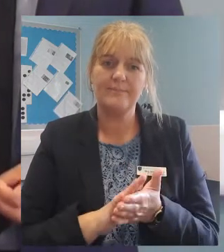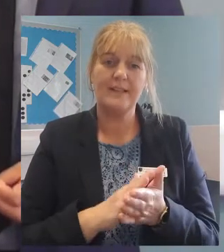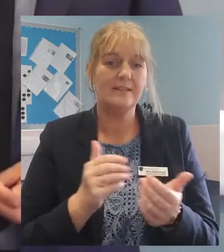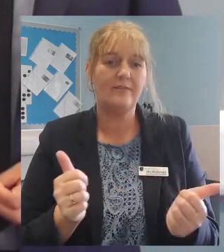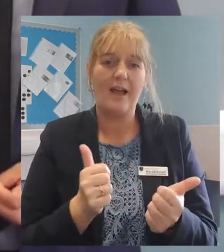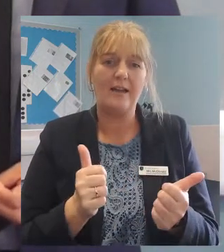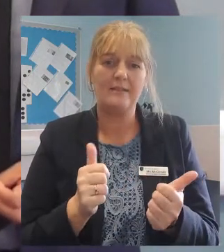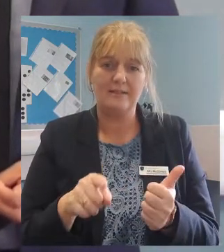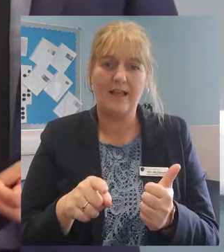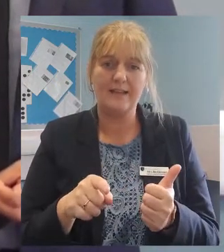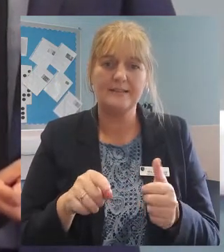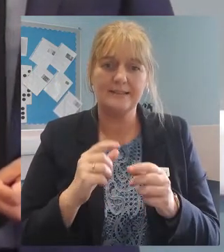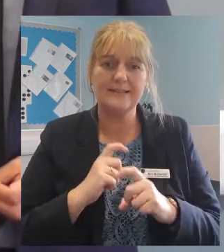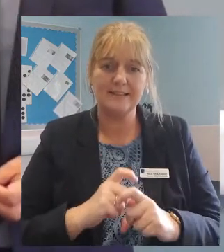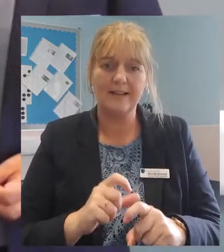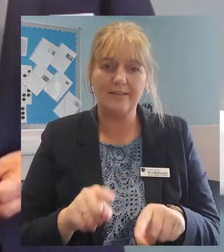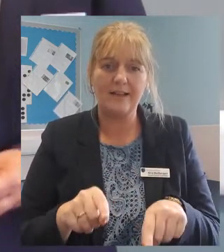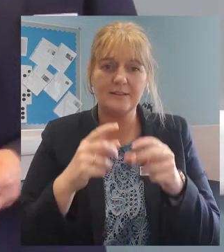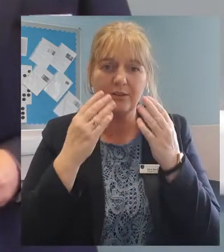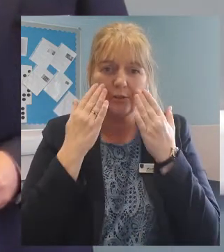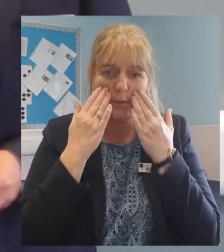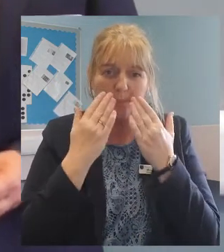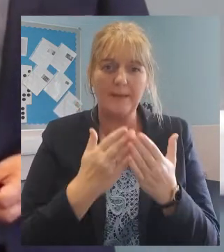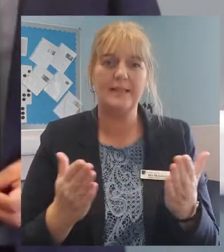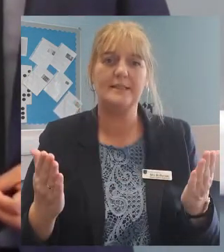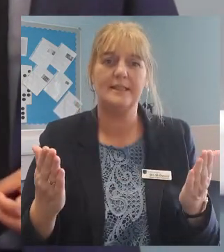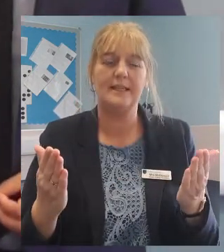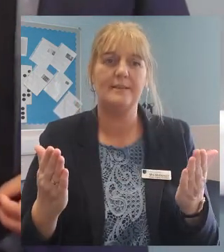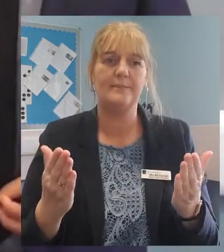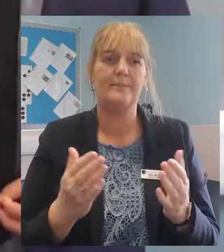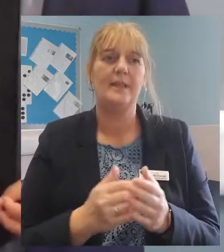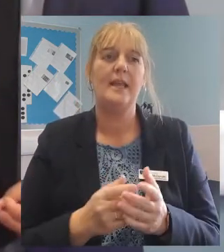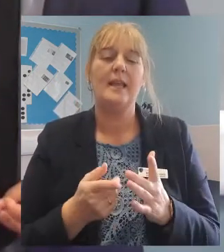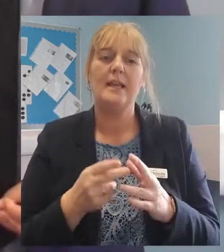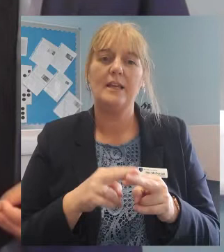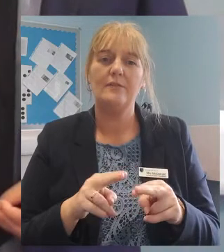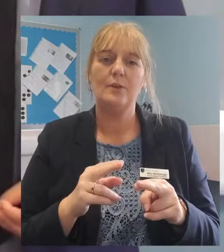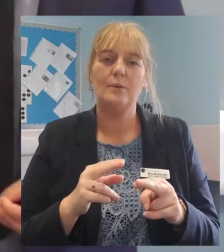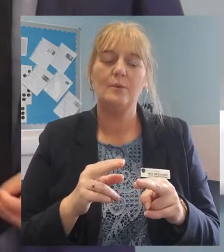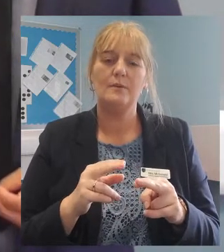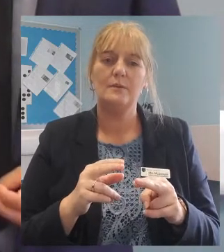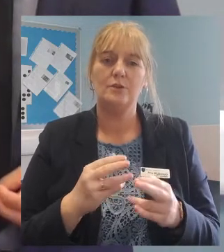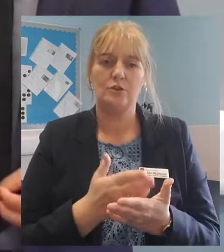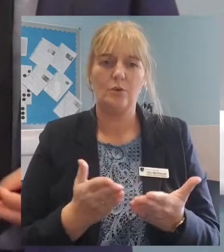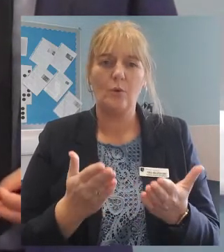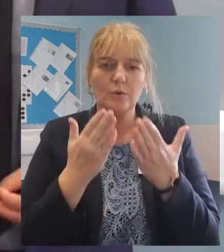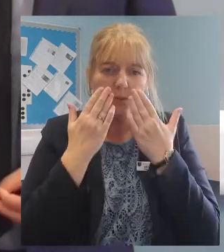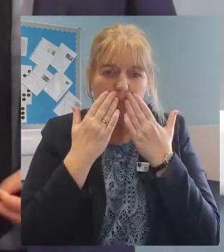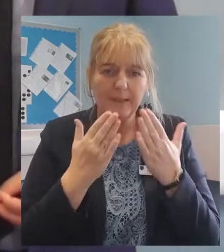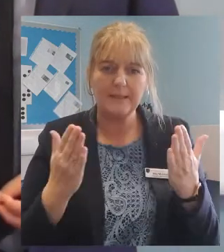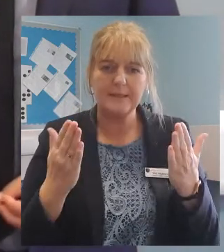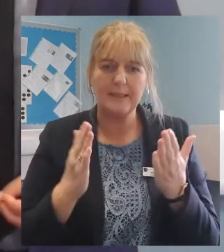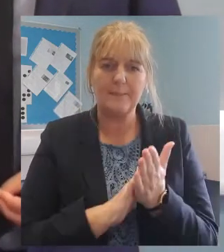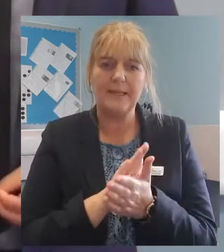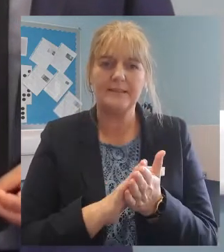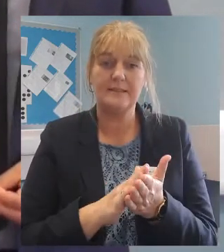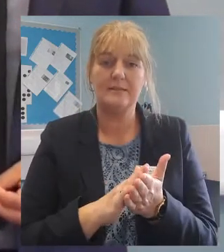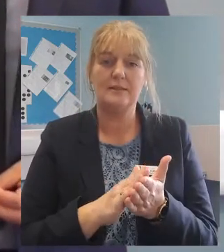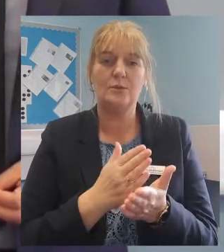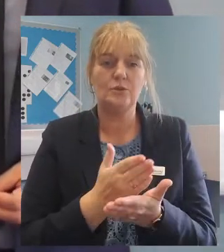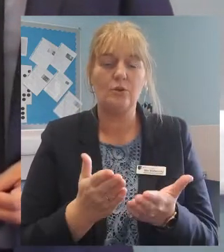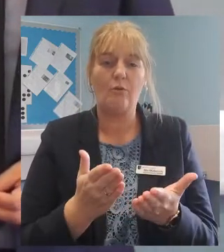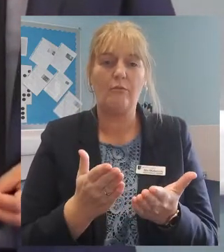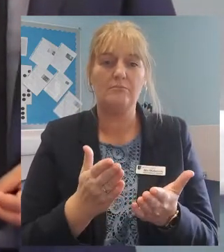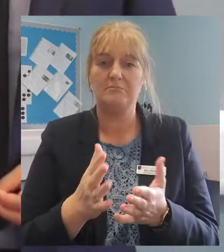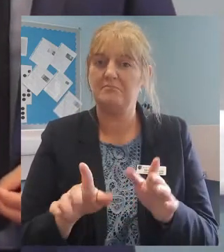live with humility. If a person has humility, it means that they treat other people with respect. They